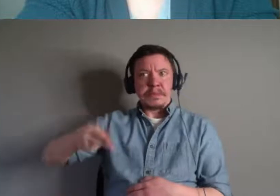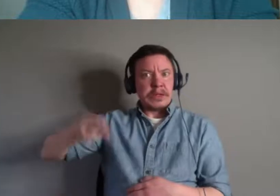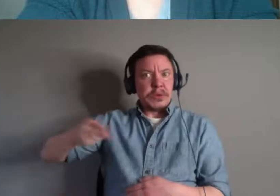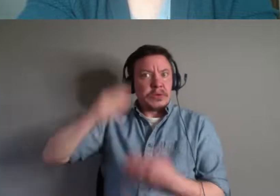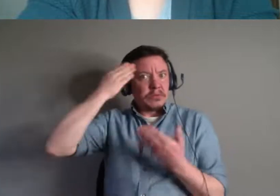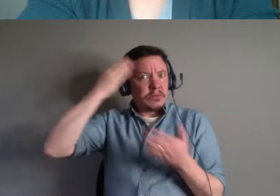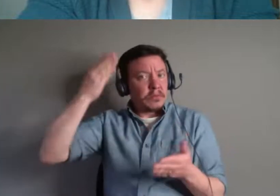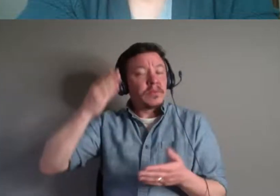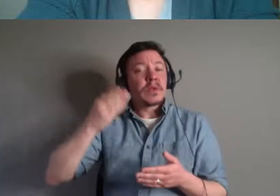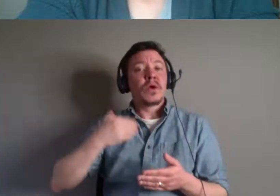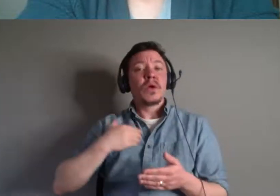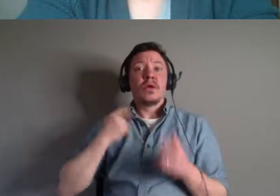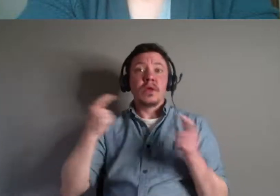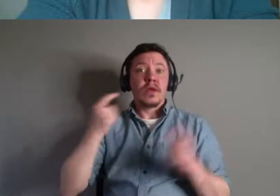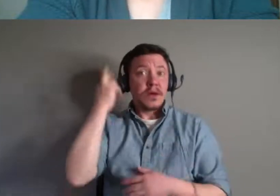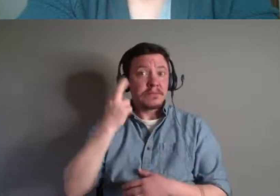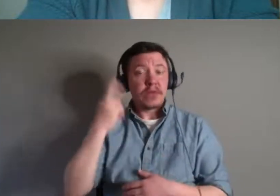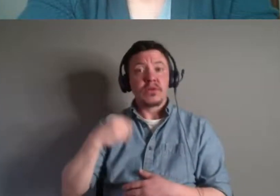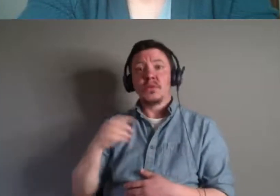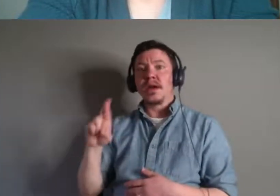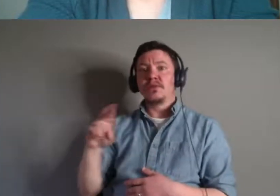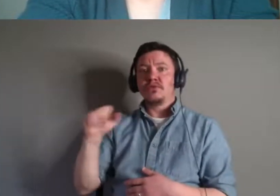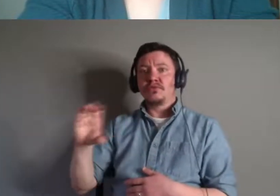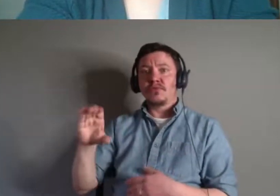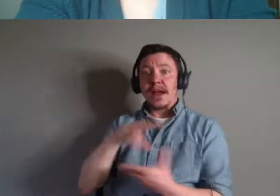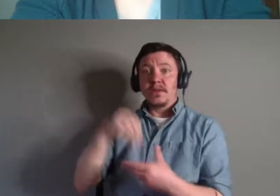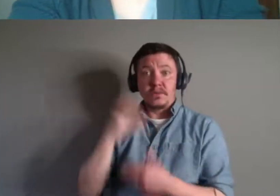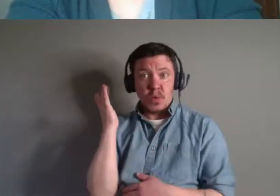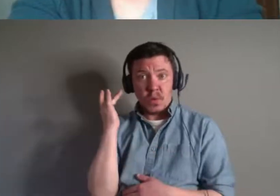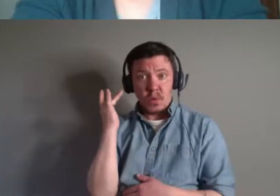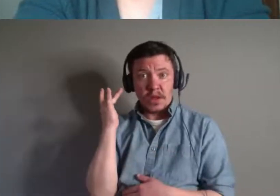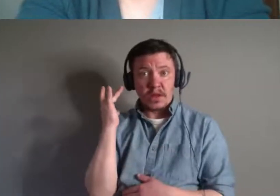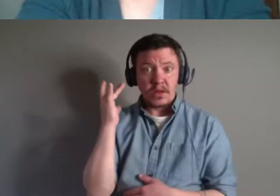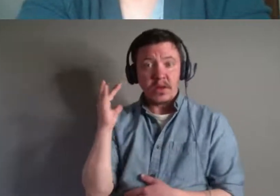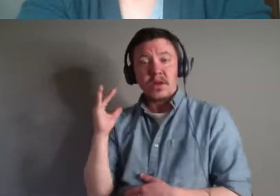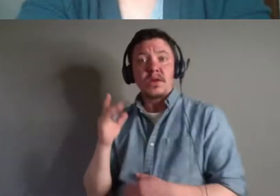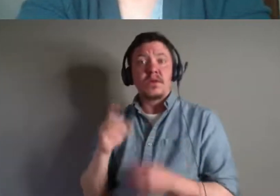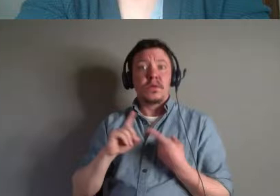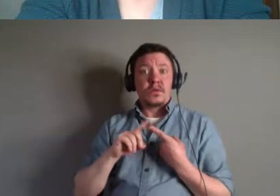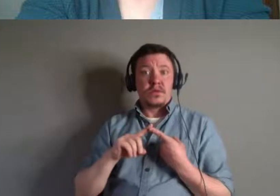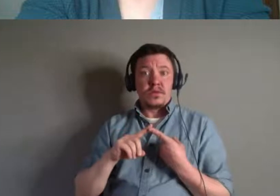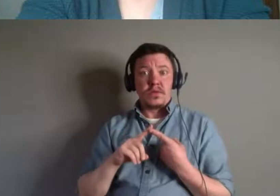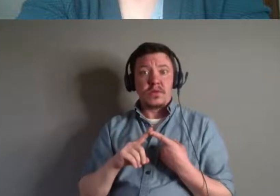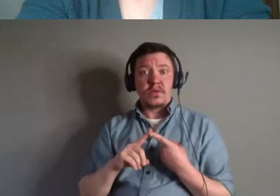reason, I would say one of the big reasons why RAC is involved with this one is because of its a very